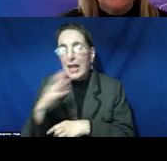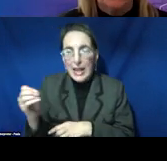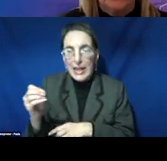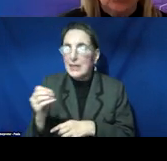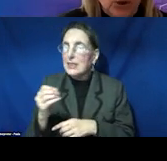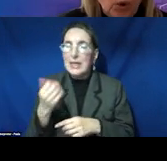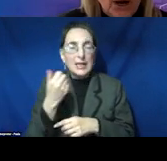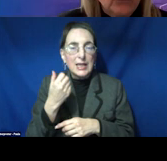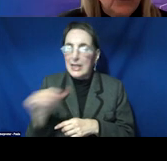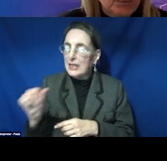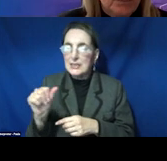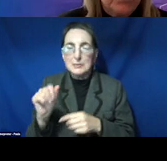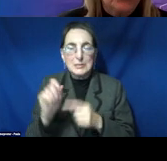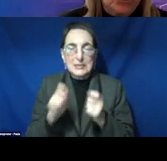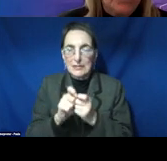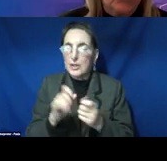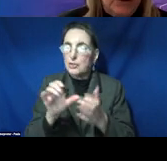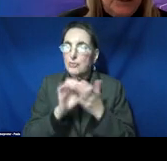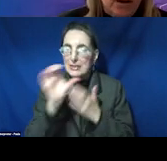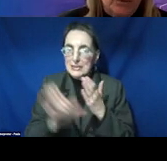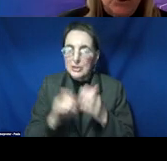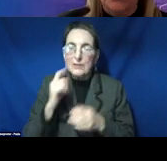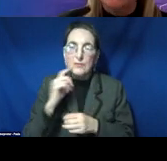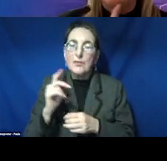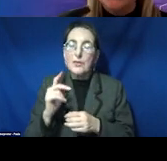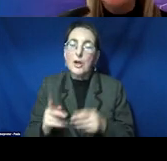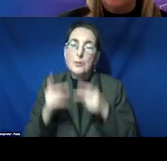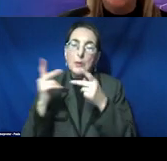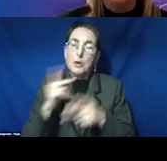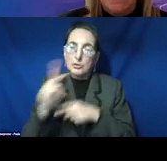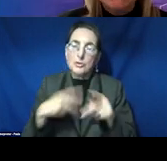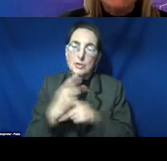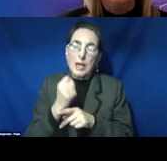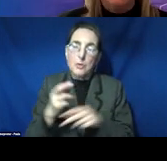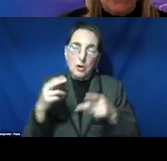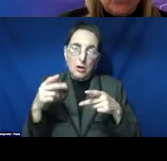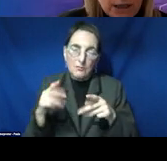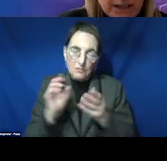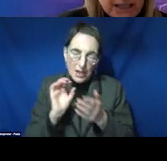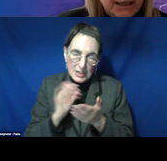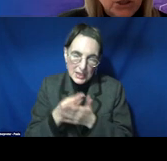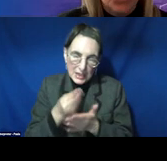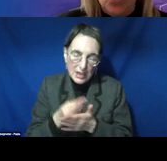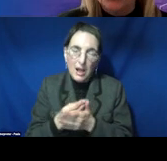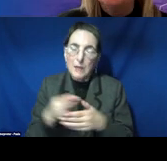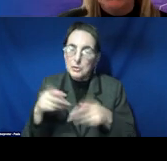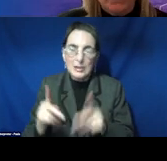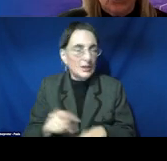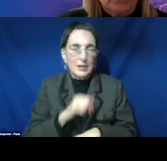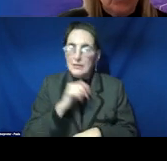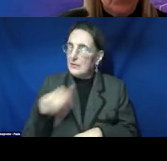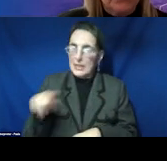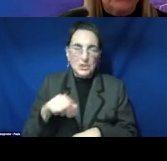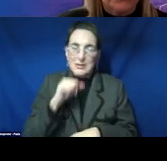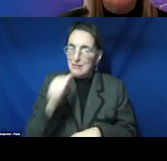specific criteria required for the proposal type or funding opportunity. These are not letters of intent or